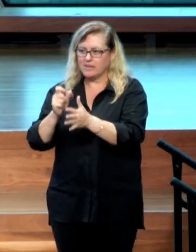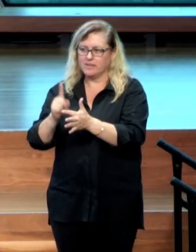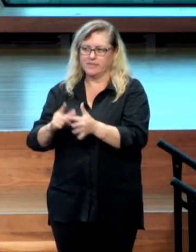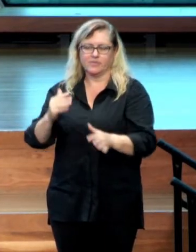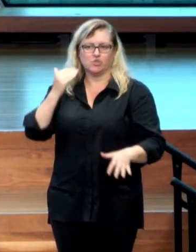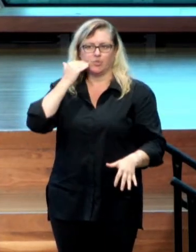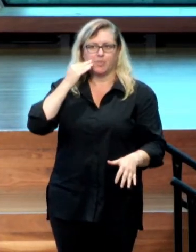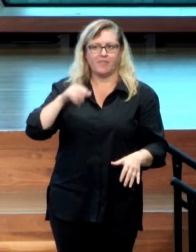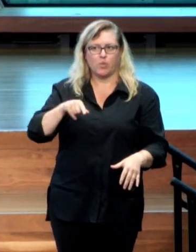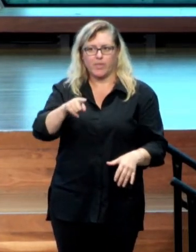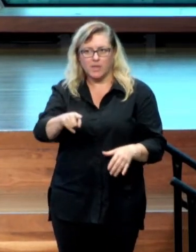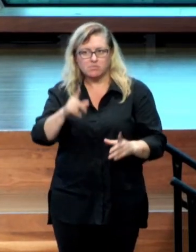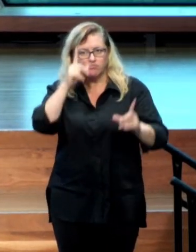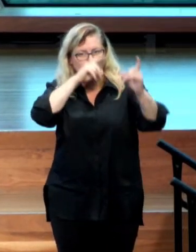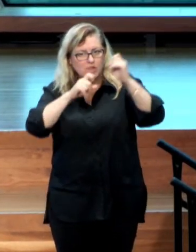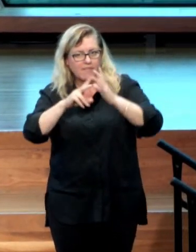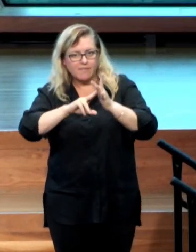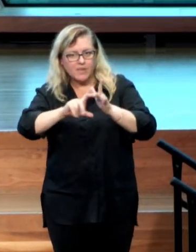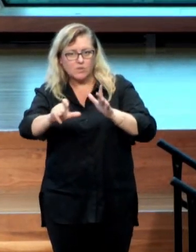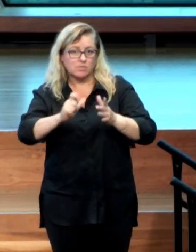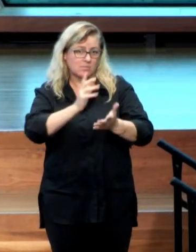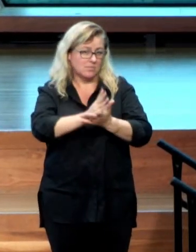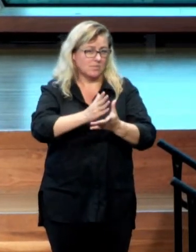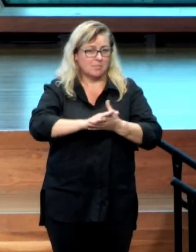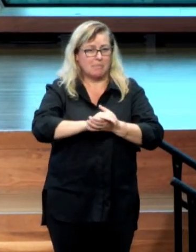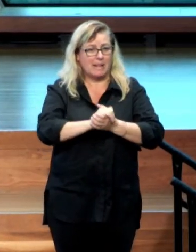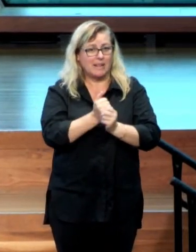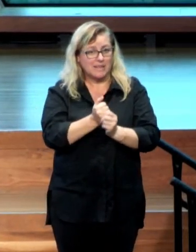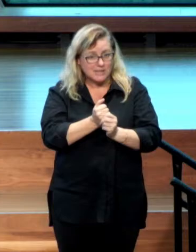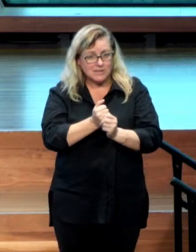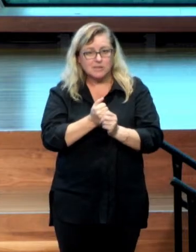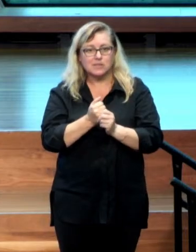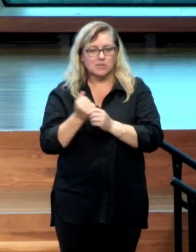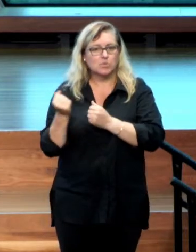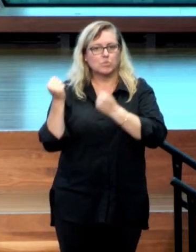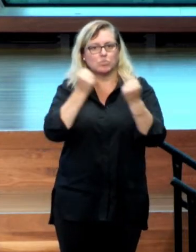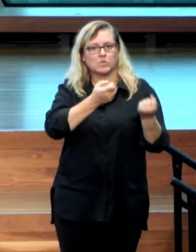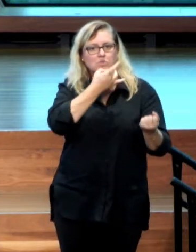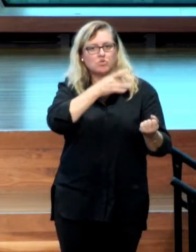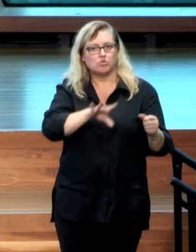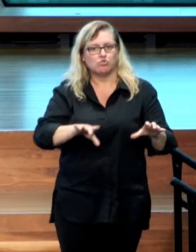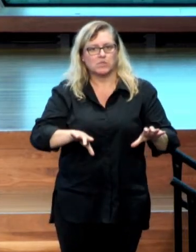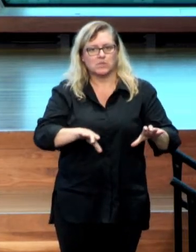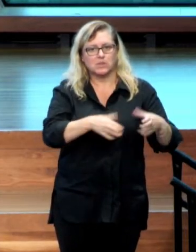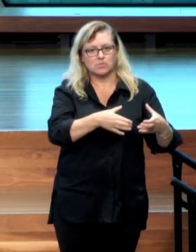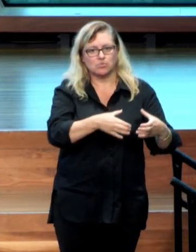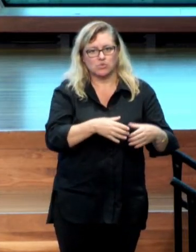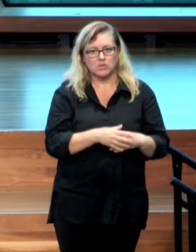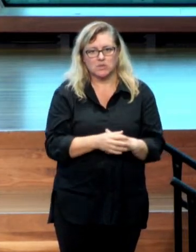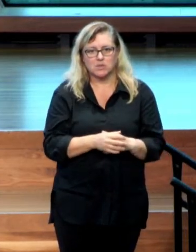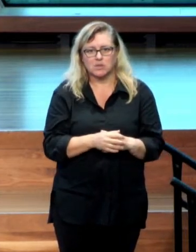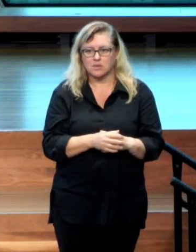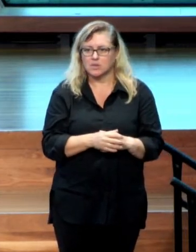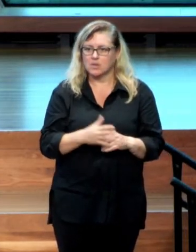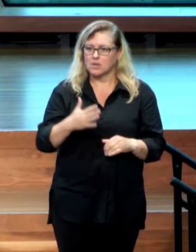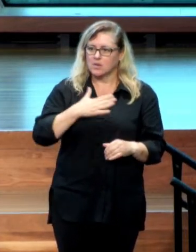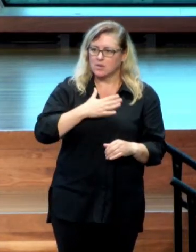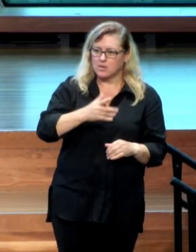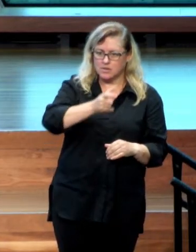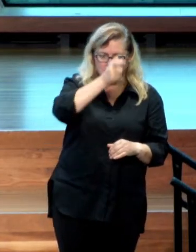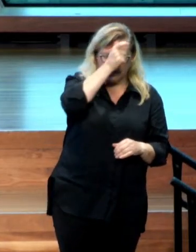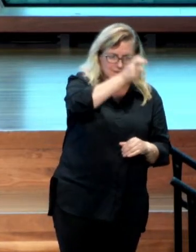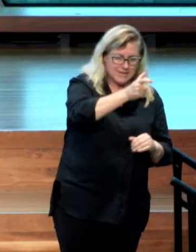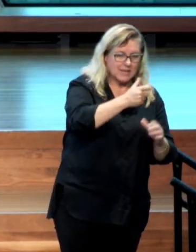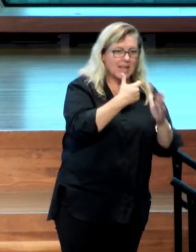Greater Victoria. We're really pleased as a government to be able to bring back the children's category. I like the concept of Kennett removed